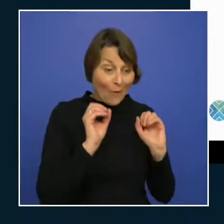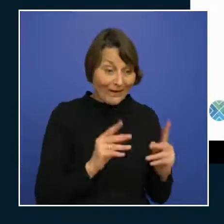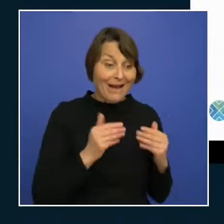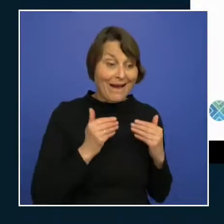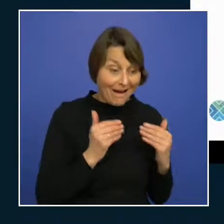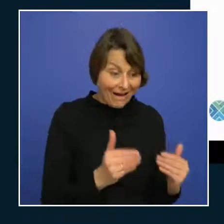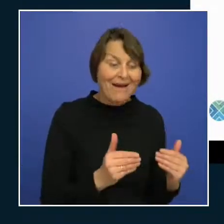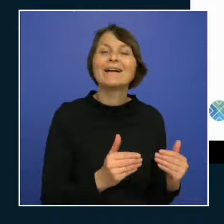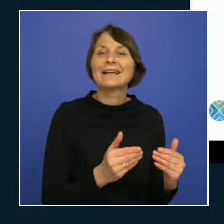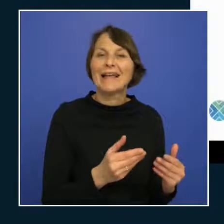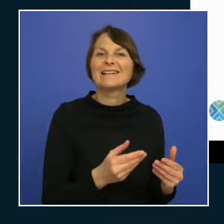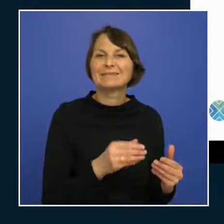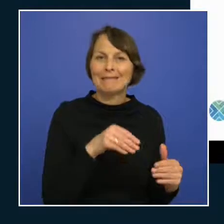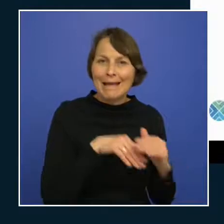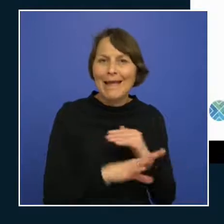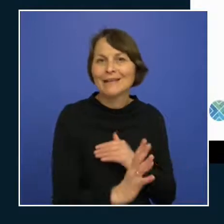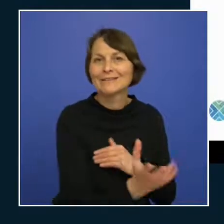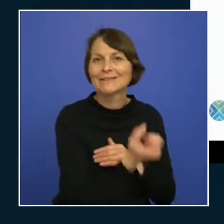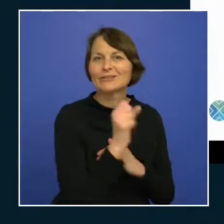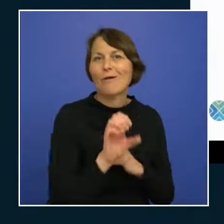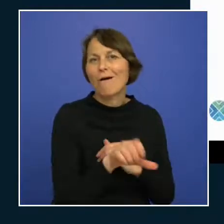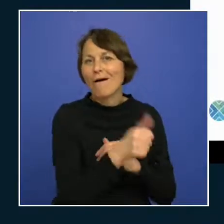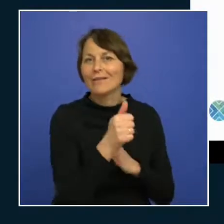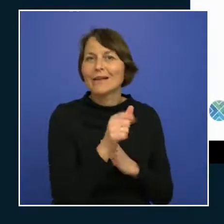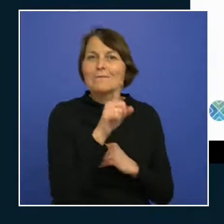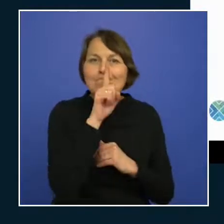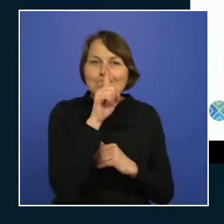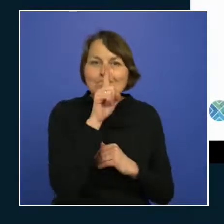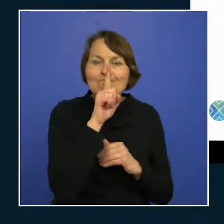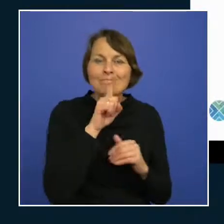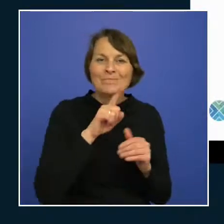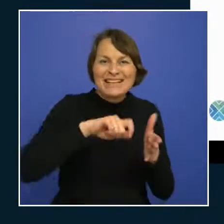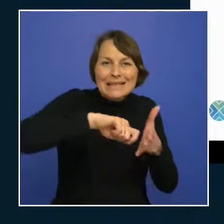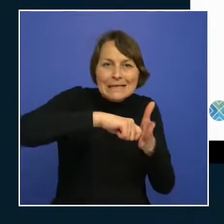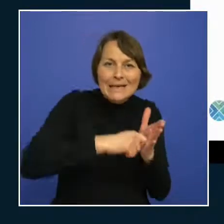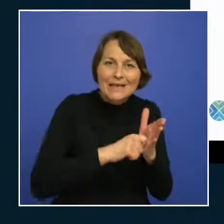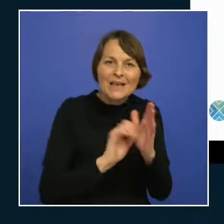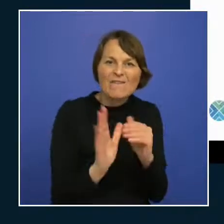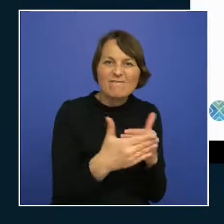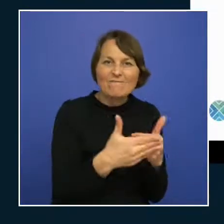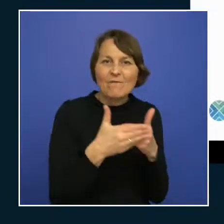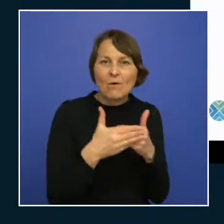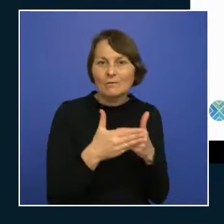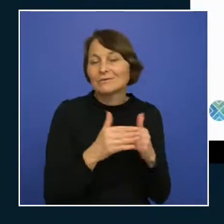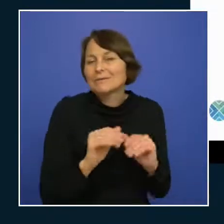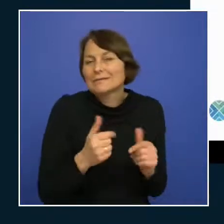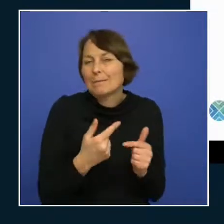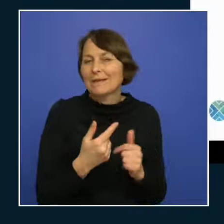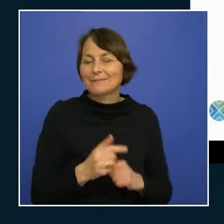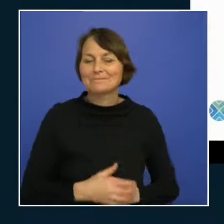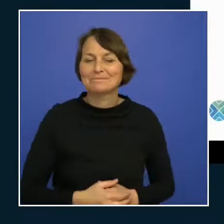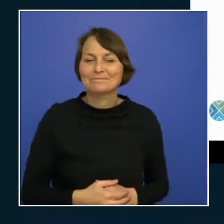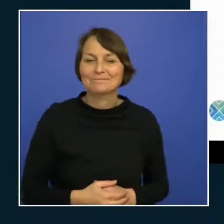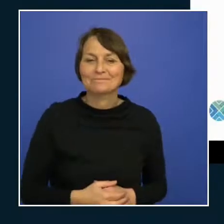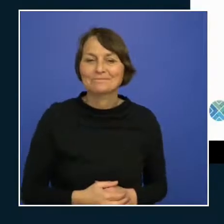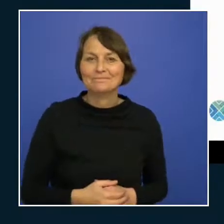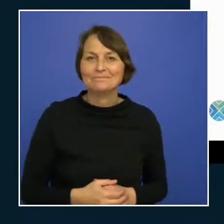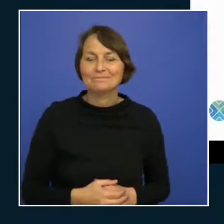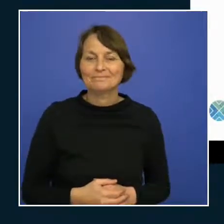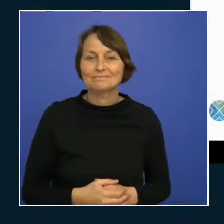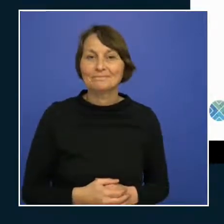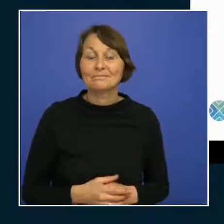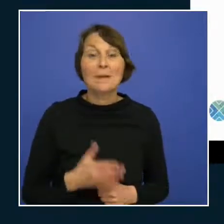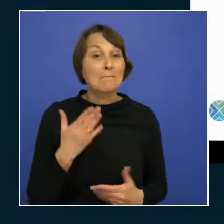inside an Azure Key Vault. We're going to look at this in a later layer as well. And good thing to